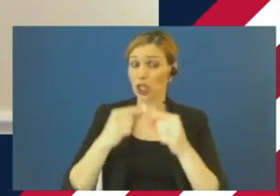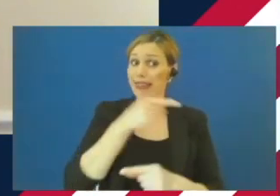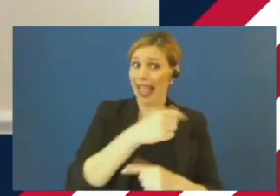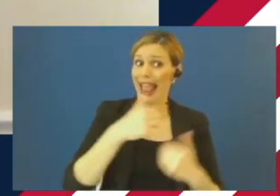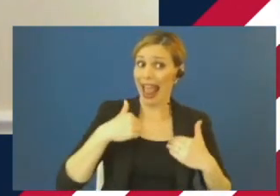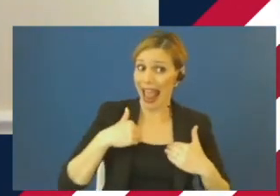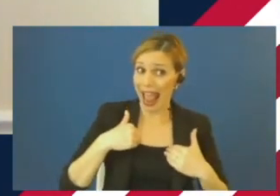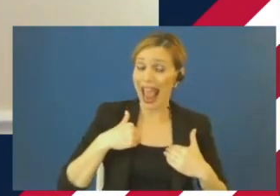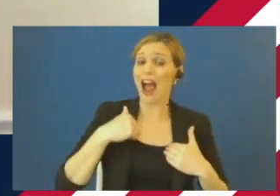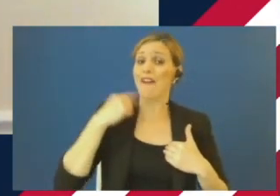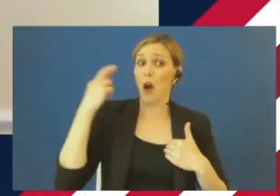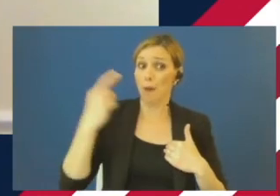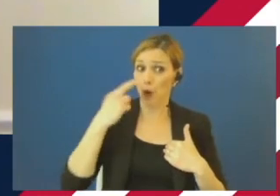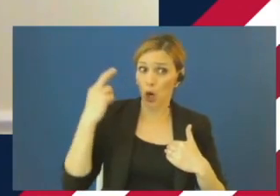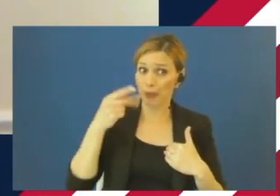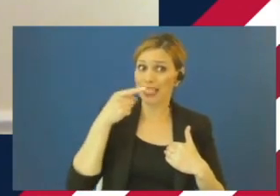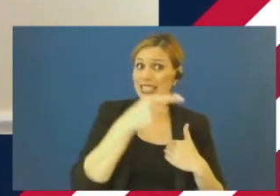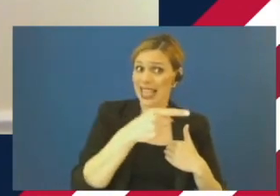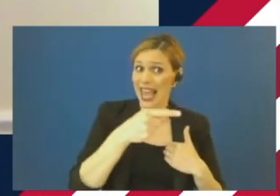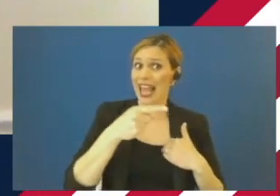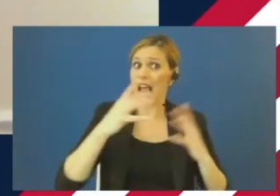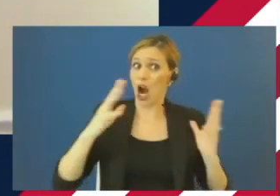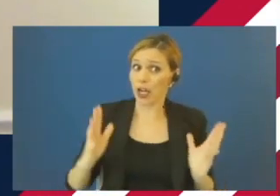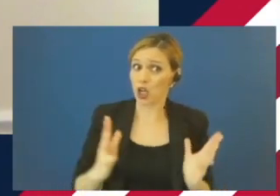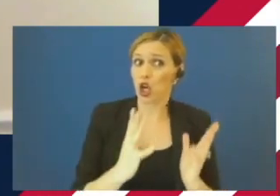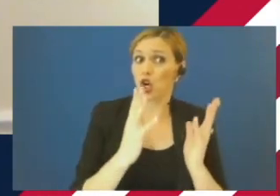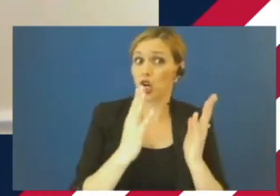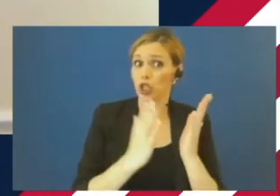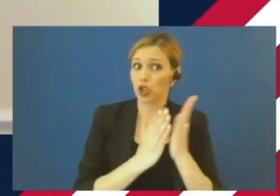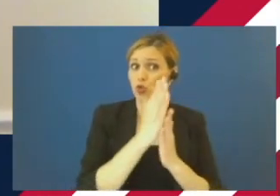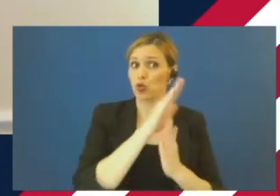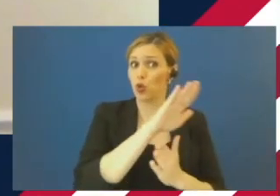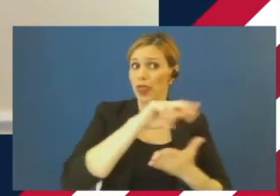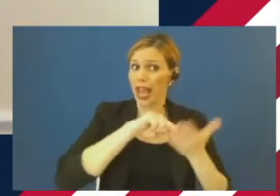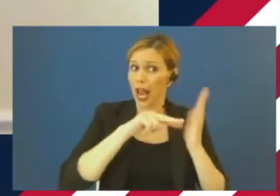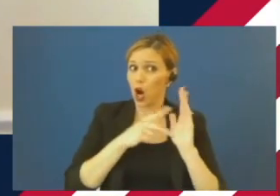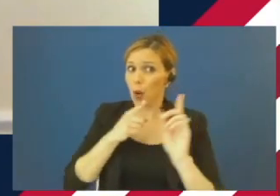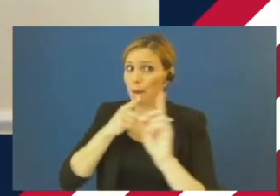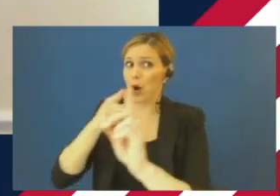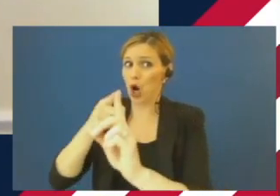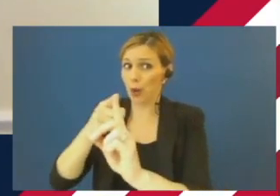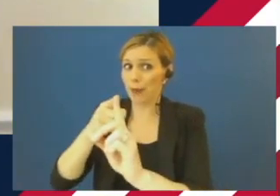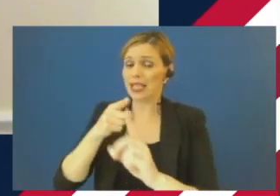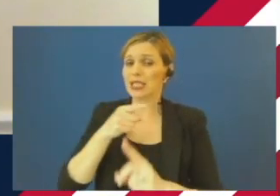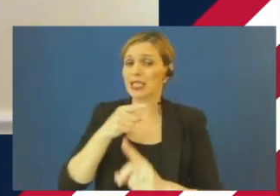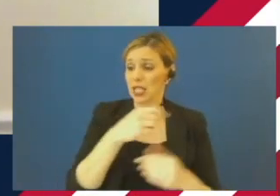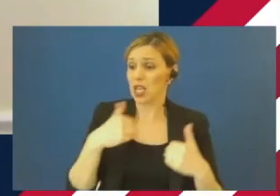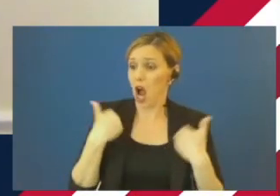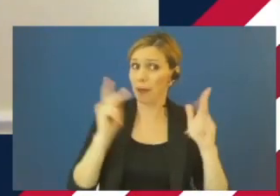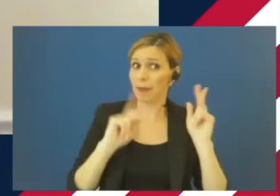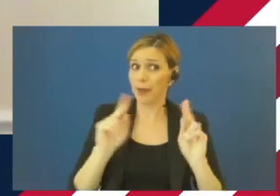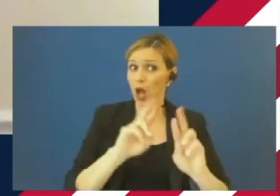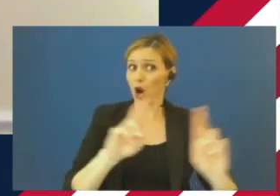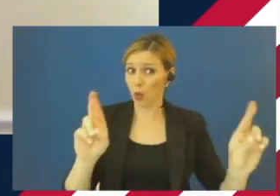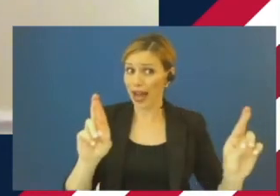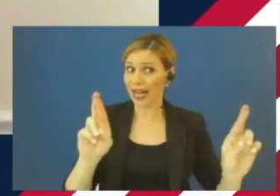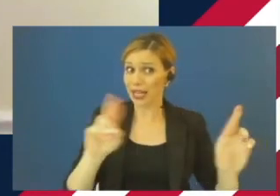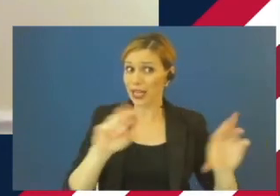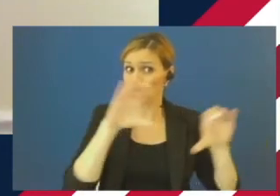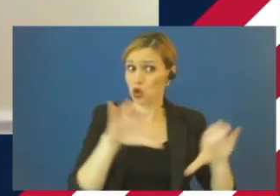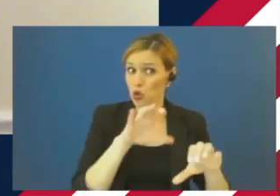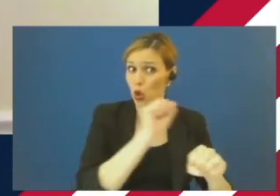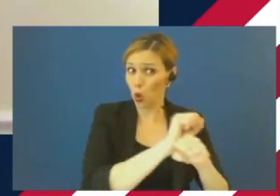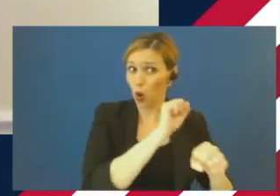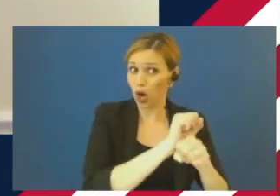believe that those young people are out there, but I think they have to see from the top a recognition and a